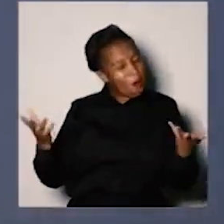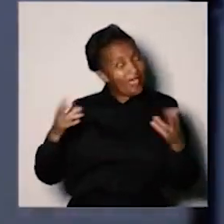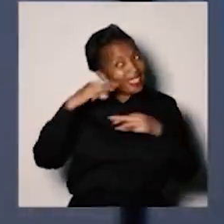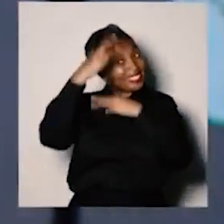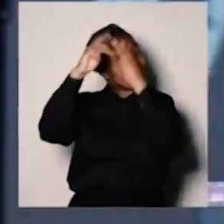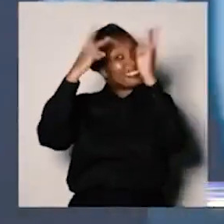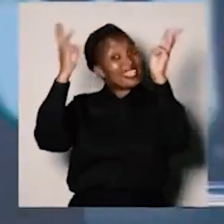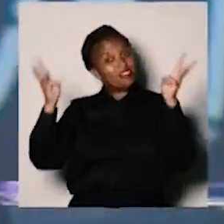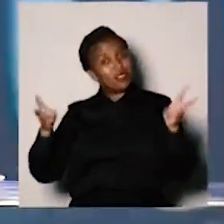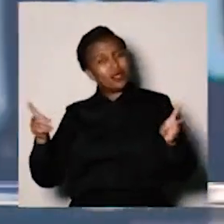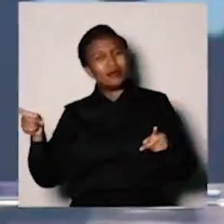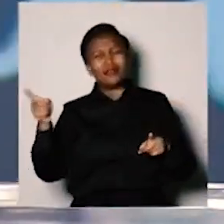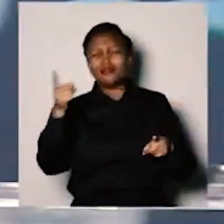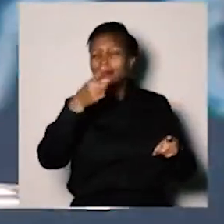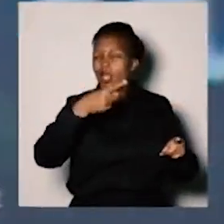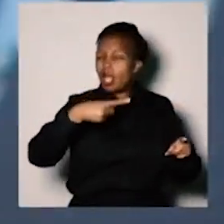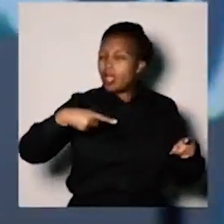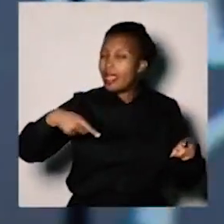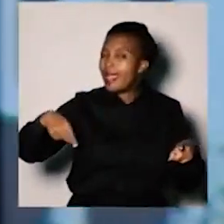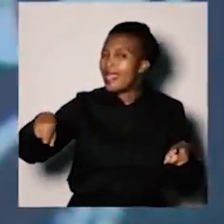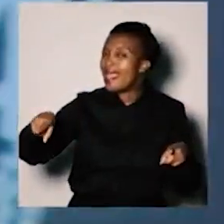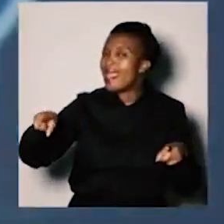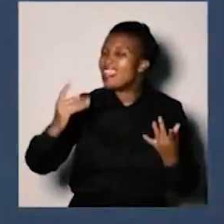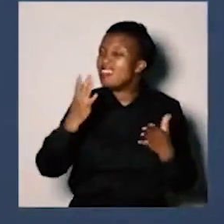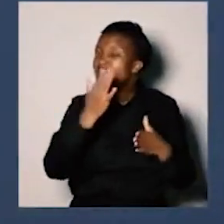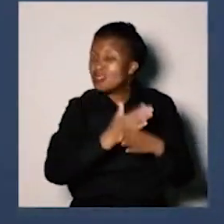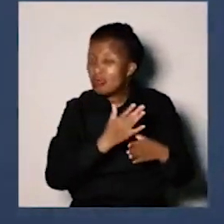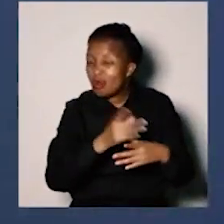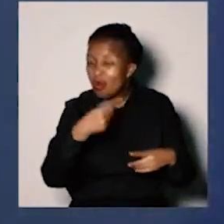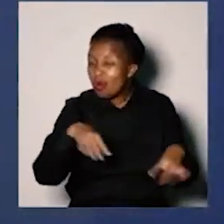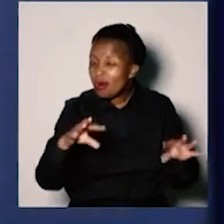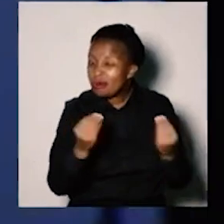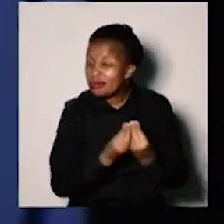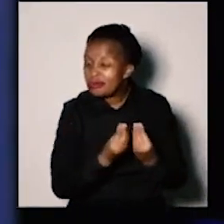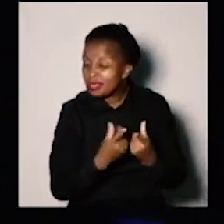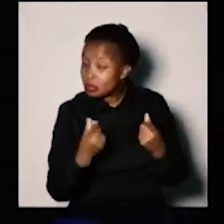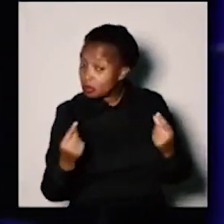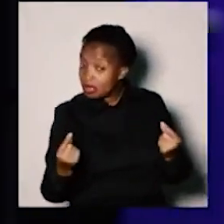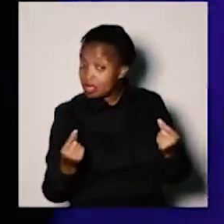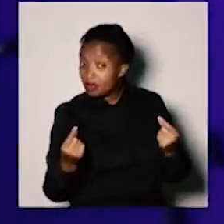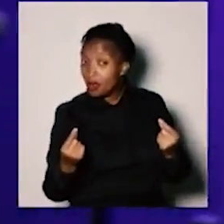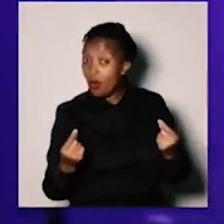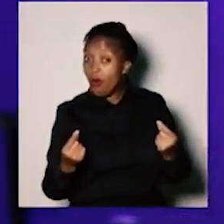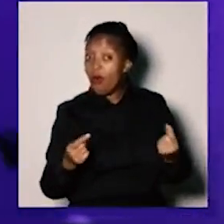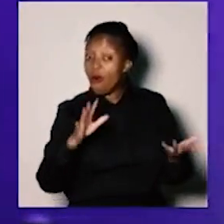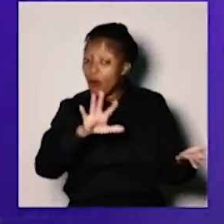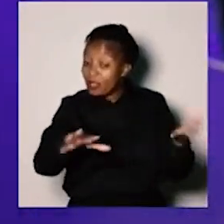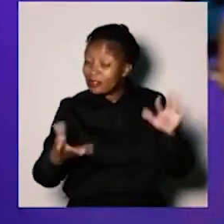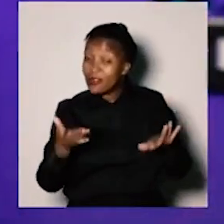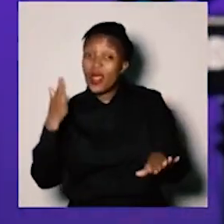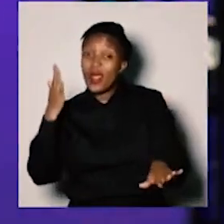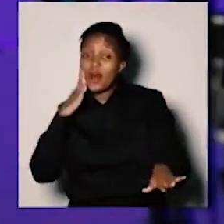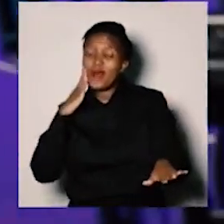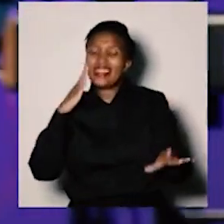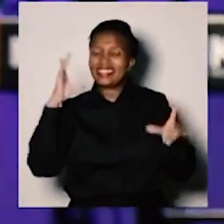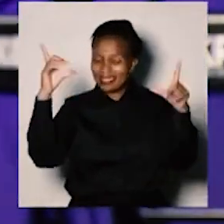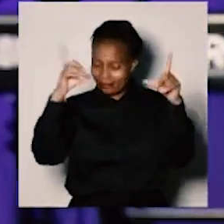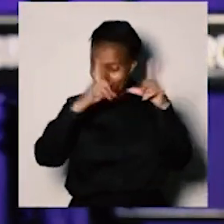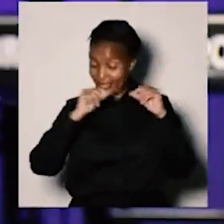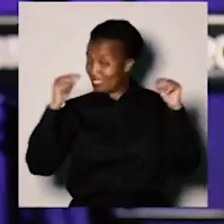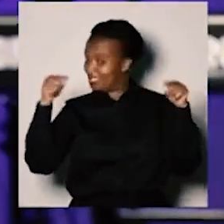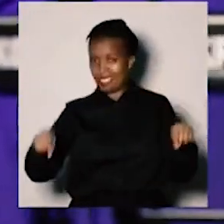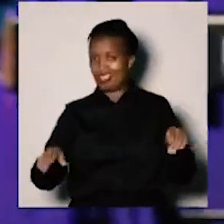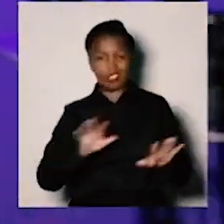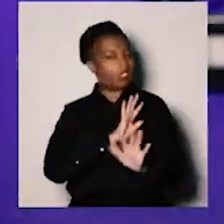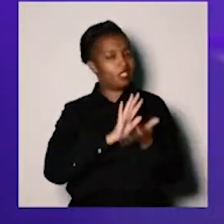But with every other industry, everything we do, once we die, if a lamb doesn't cross to the other side.